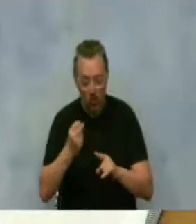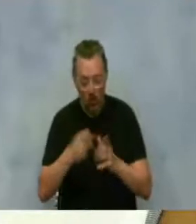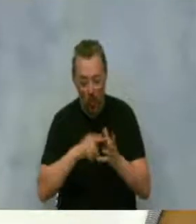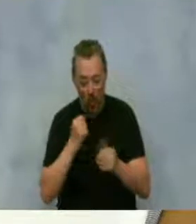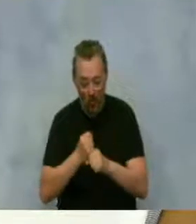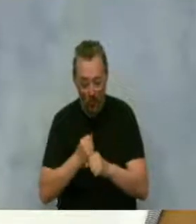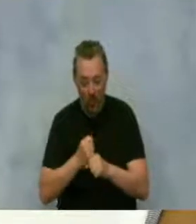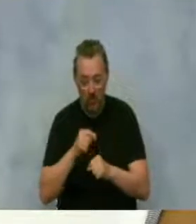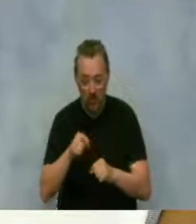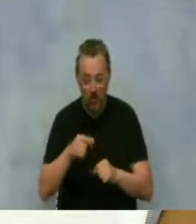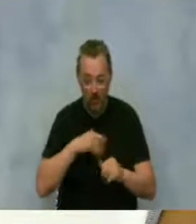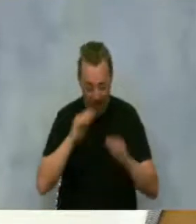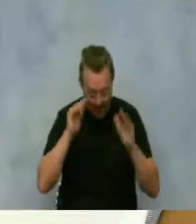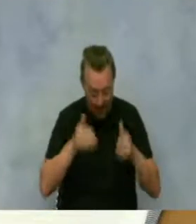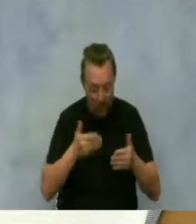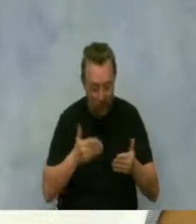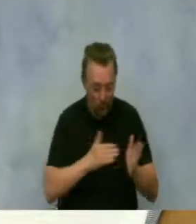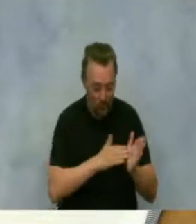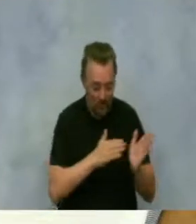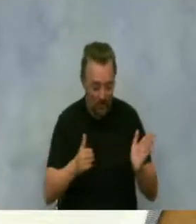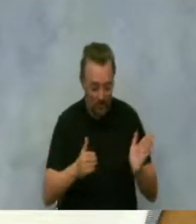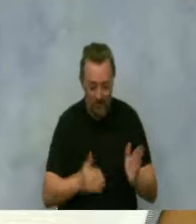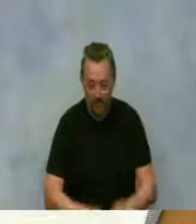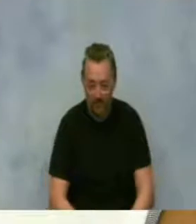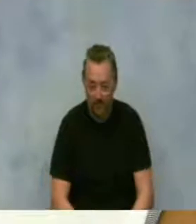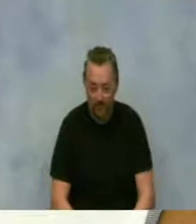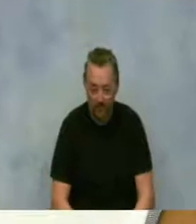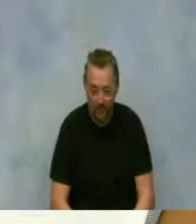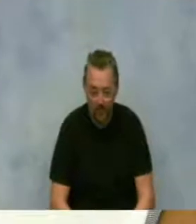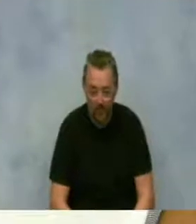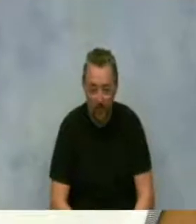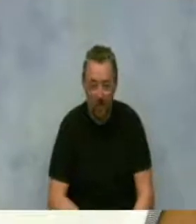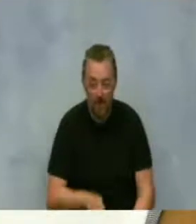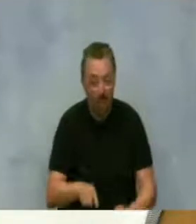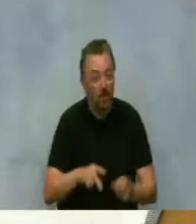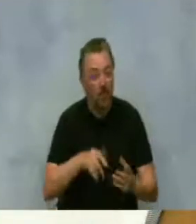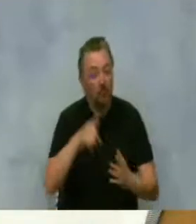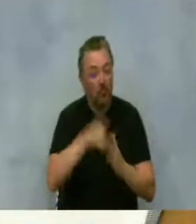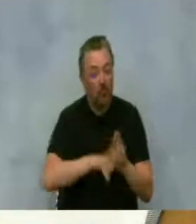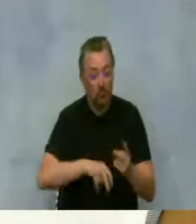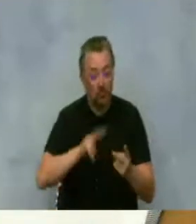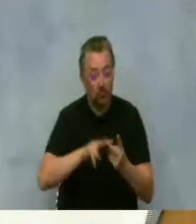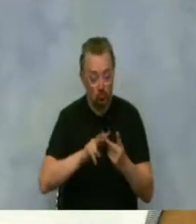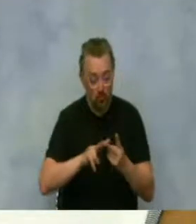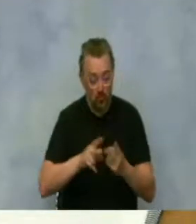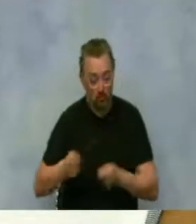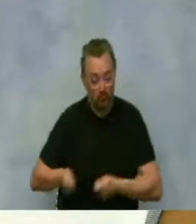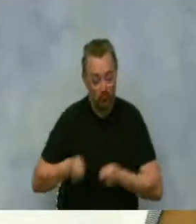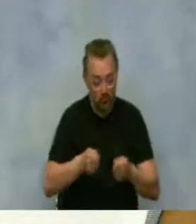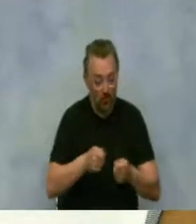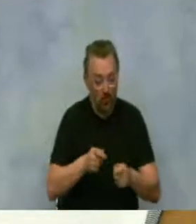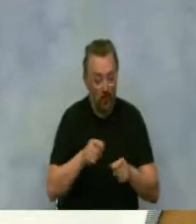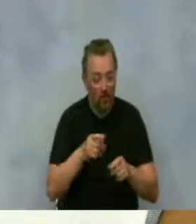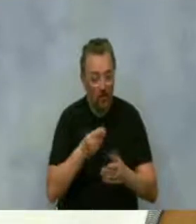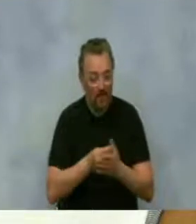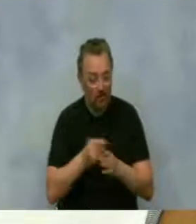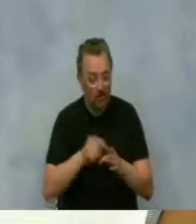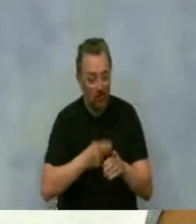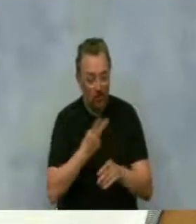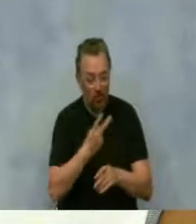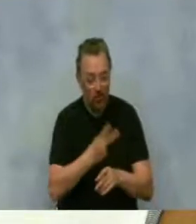That's our accounting period 5. This is the second report we've brought to committee for financial year